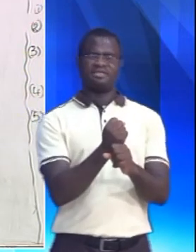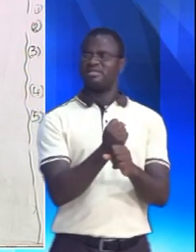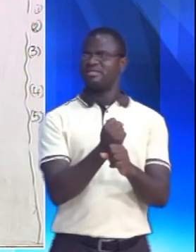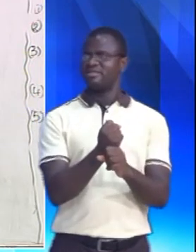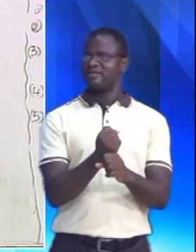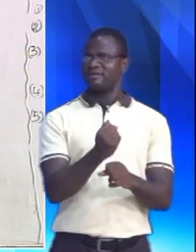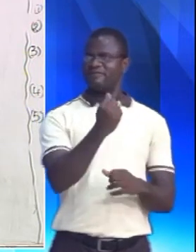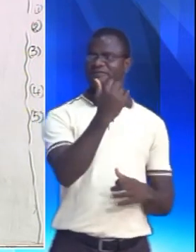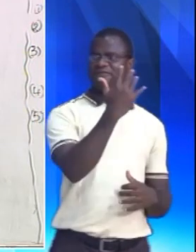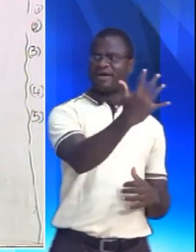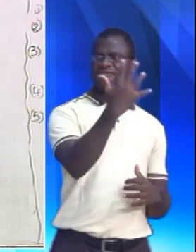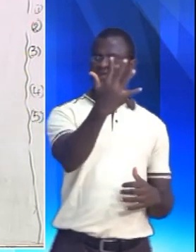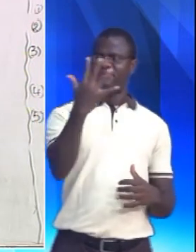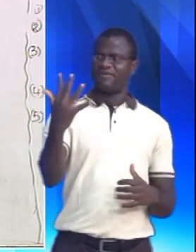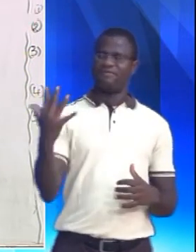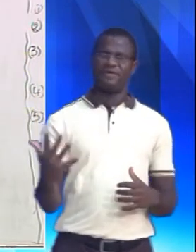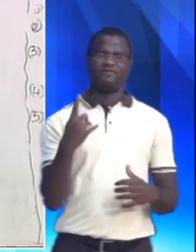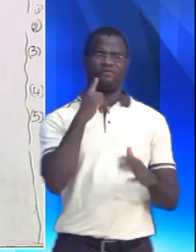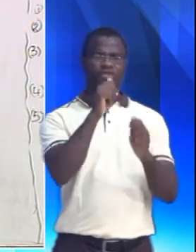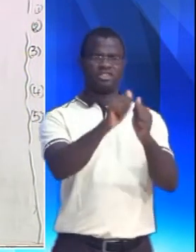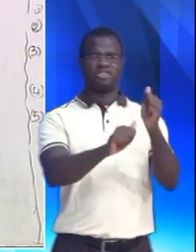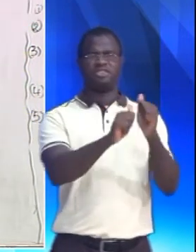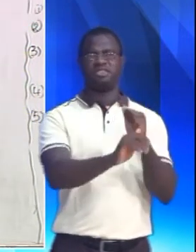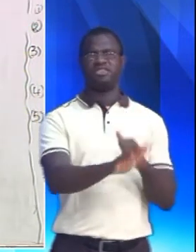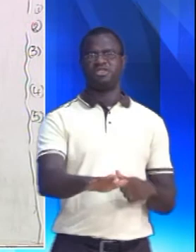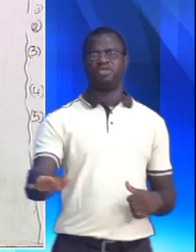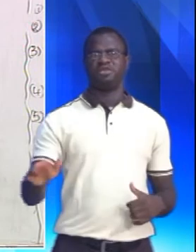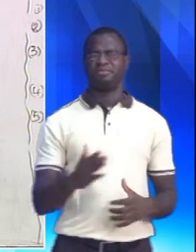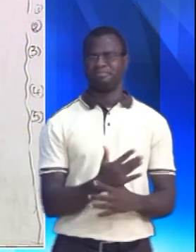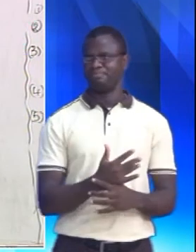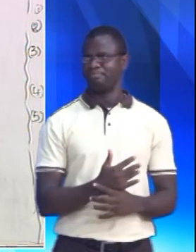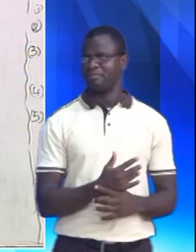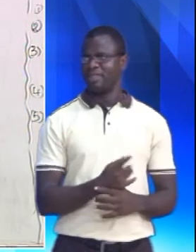for the 3 children. Each of them will get